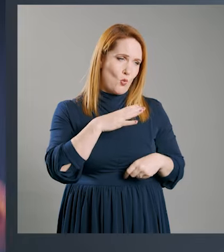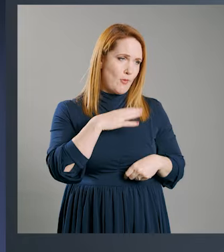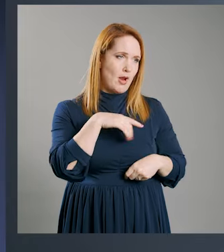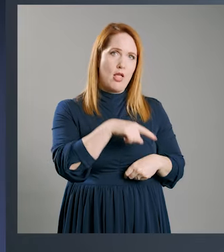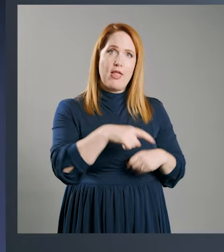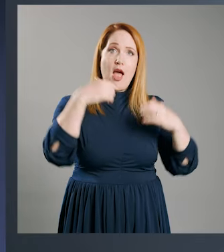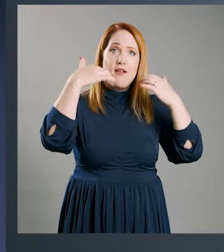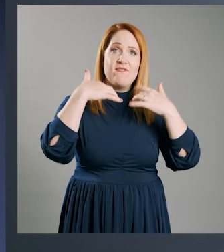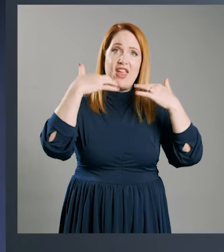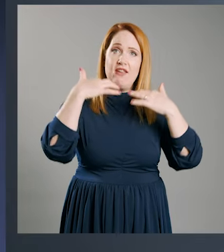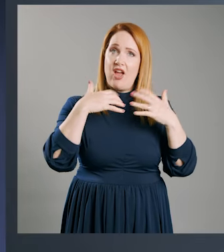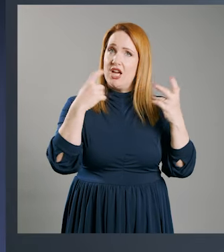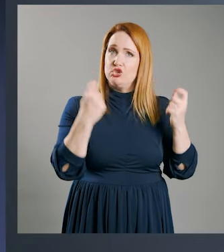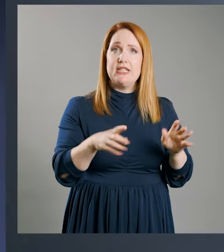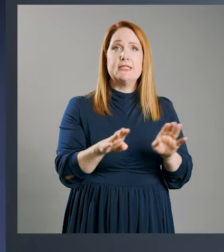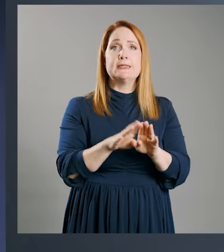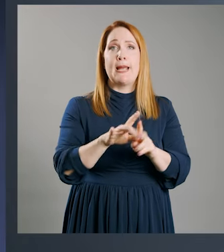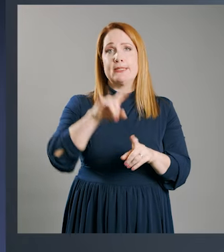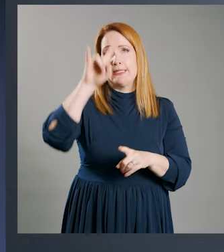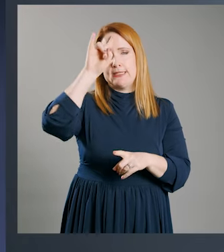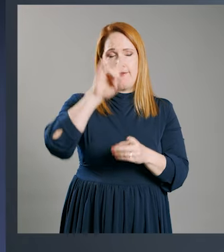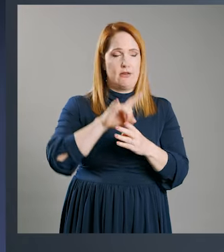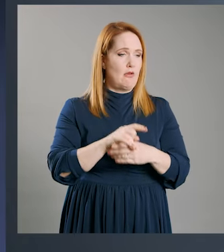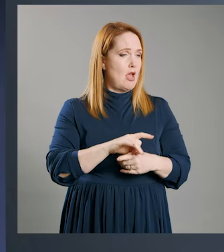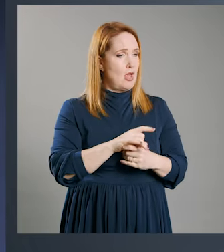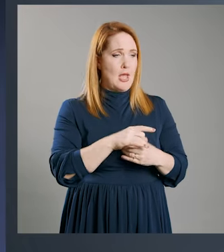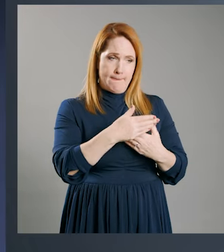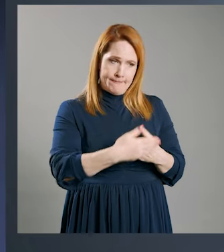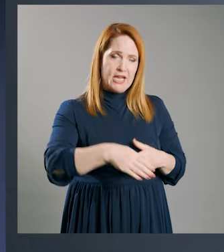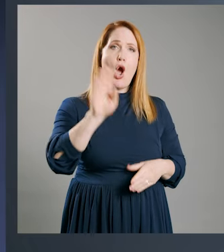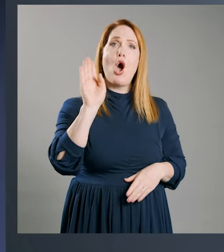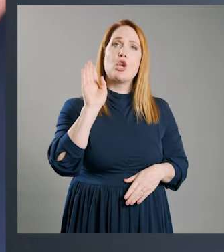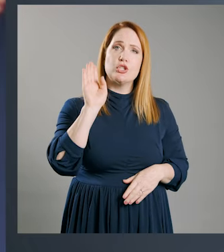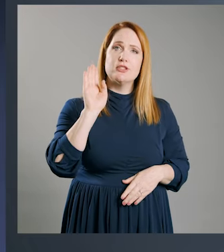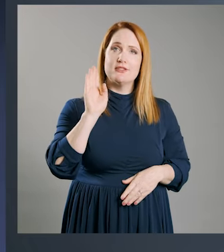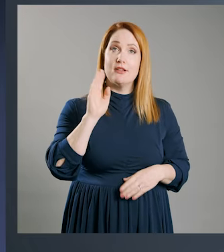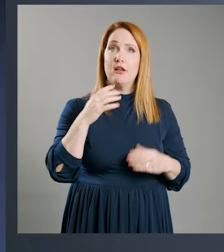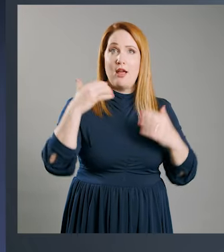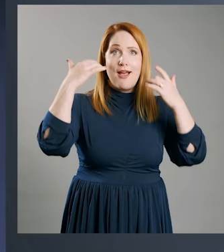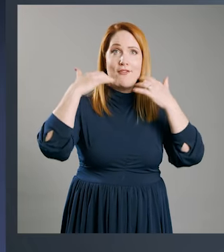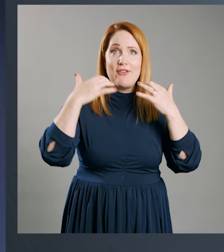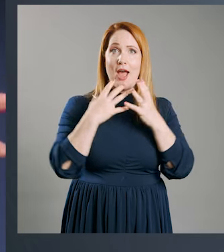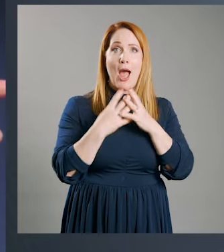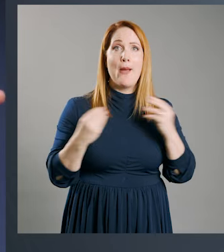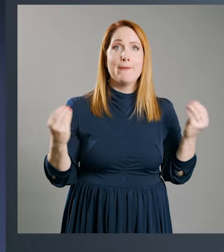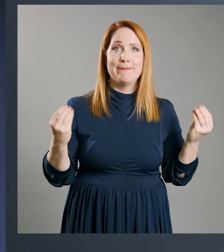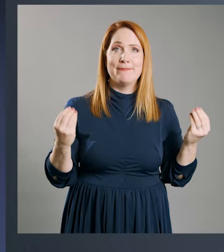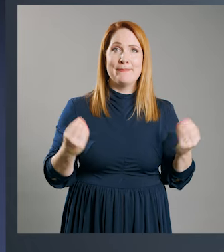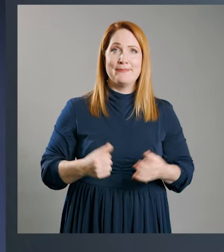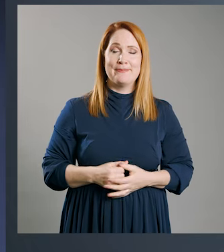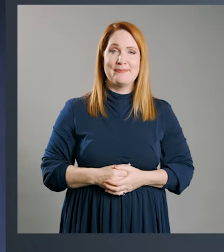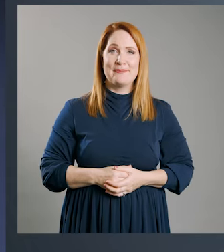and he treated the fever in the same way that he treated the demon. He rebuked the fever, be gone. And the fever was